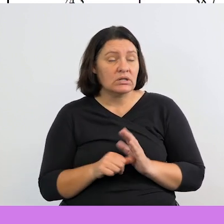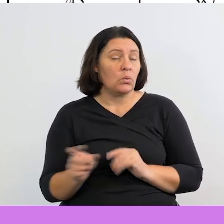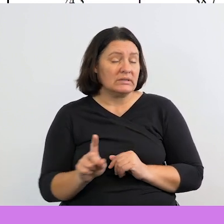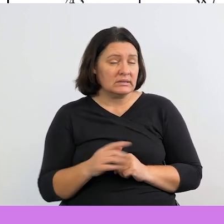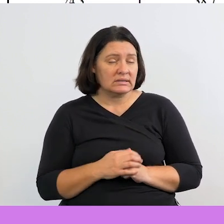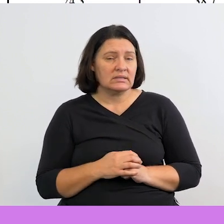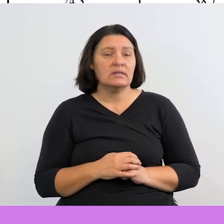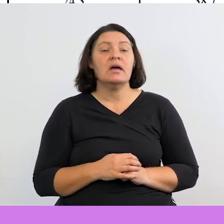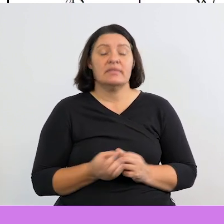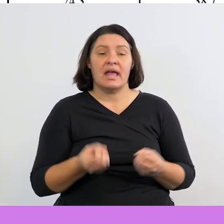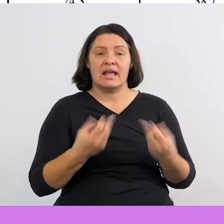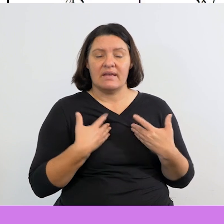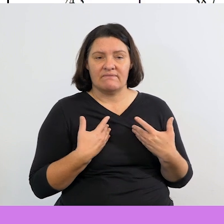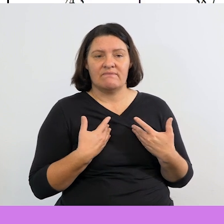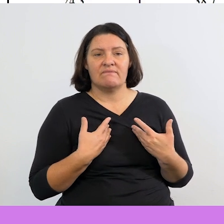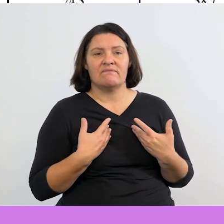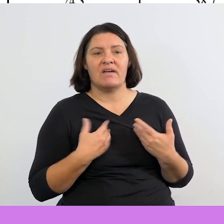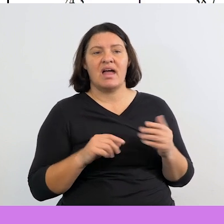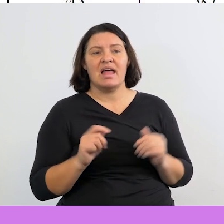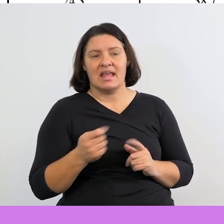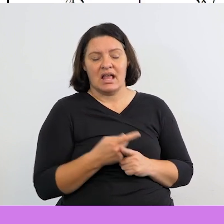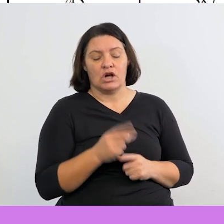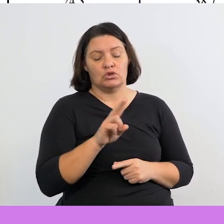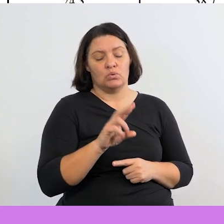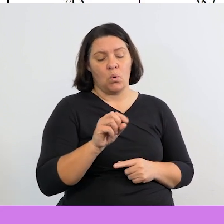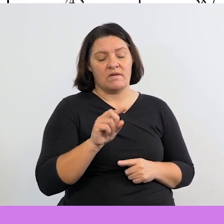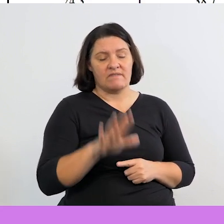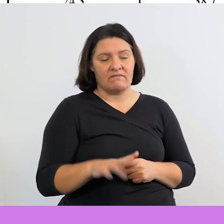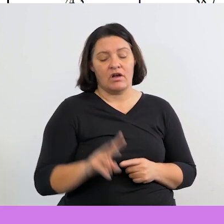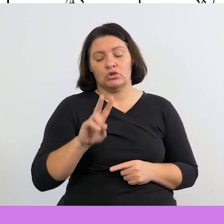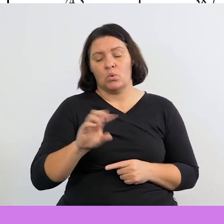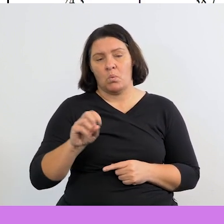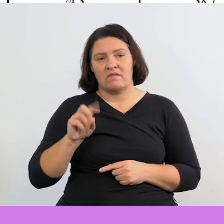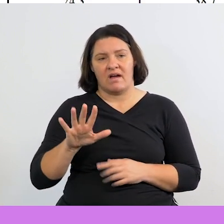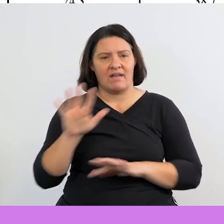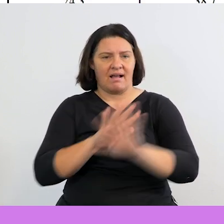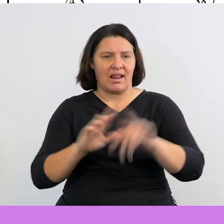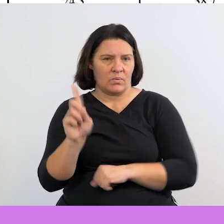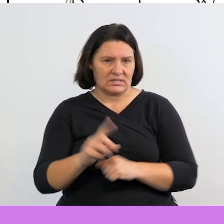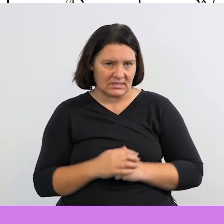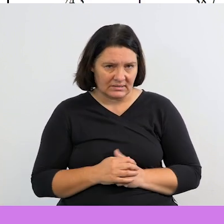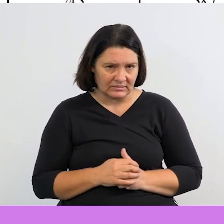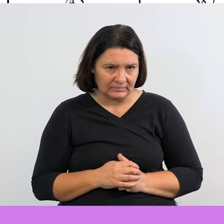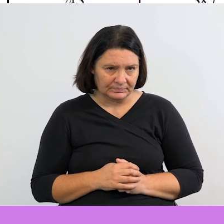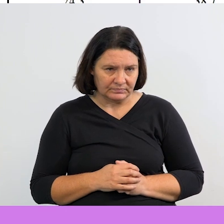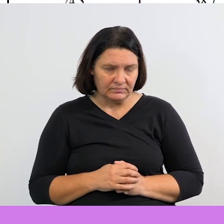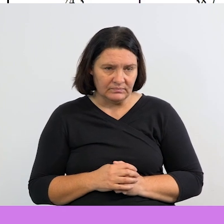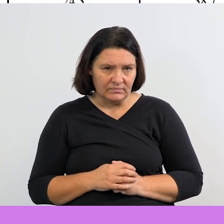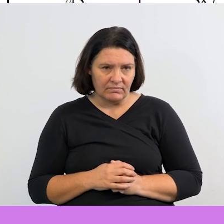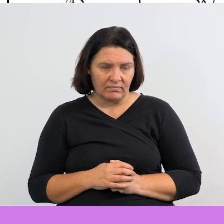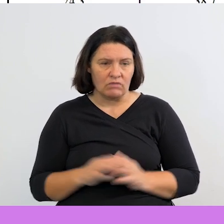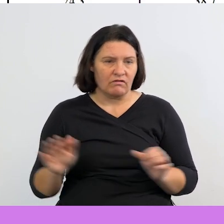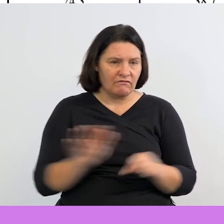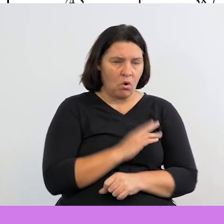is important to note is that they gave us a key as well, 2015 and 2014, right? So 2015 is